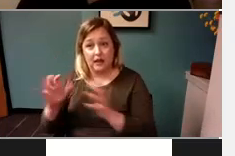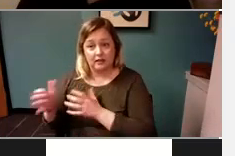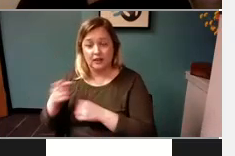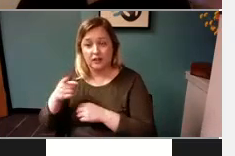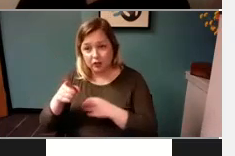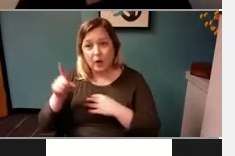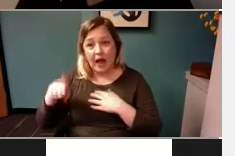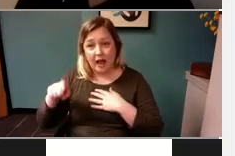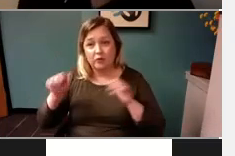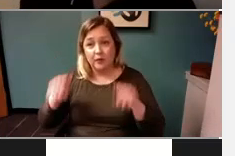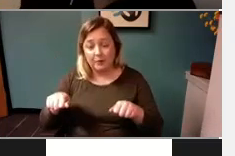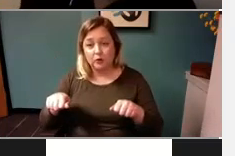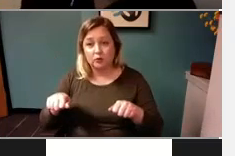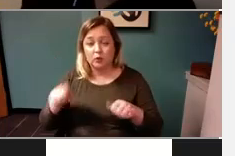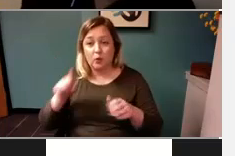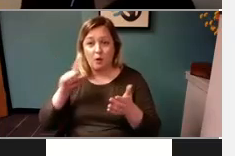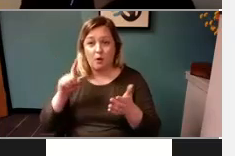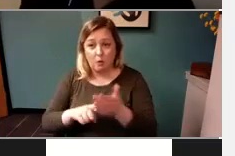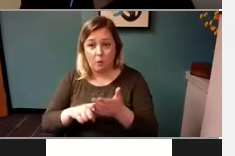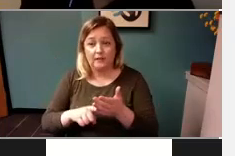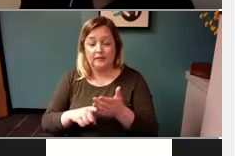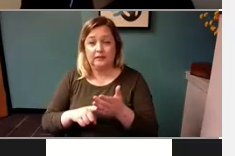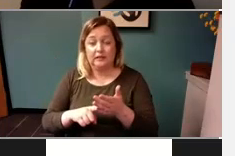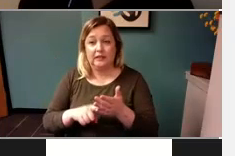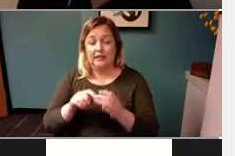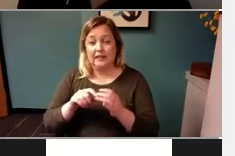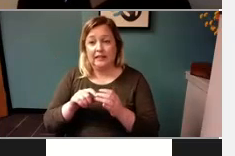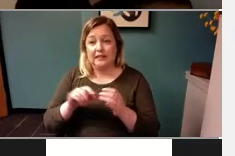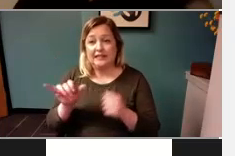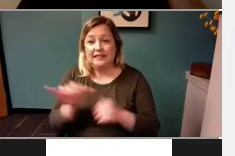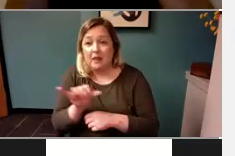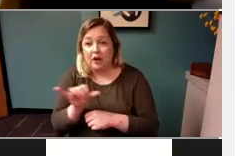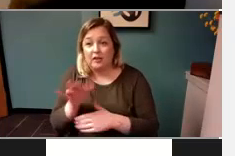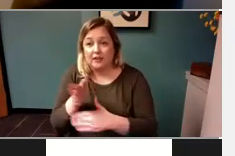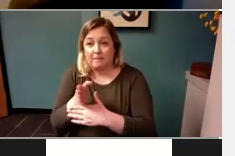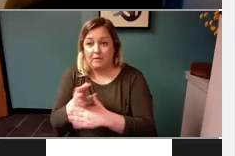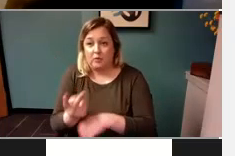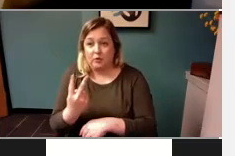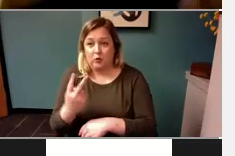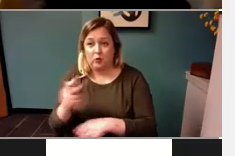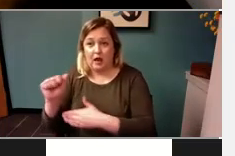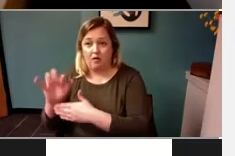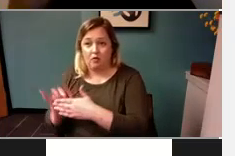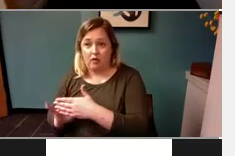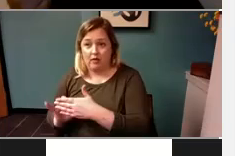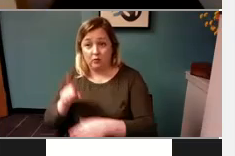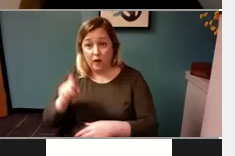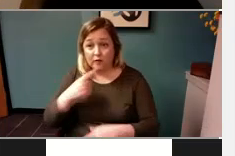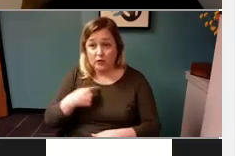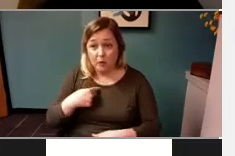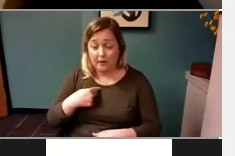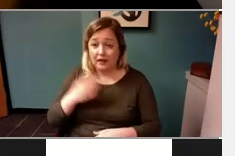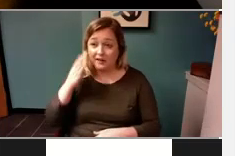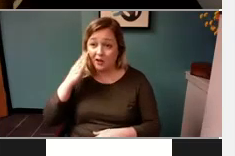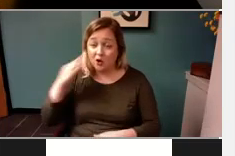algorithms. And I want you guys to think about it and tell me, does the graph coloring problem and this